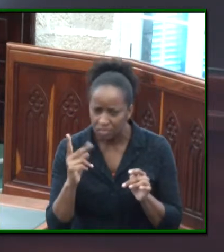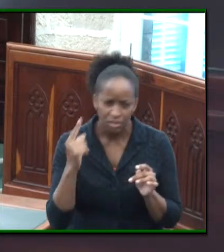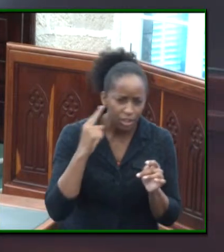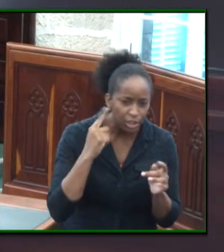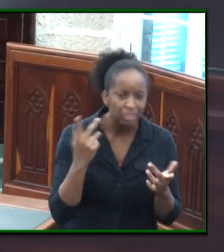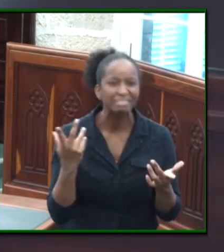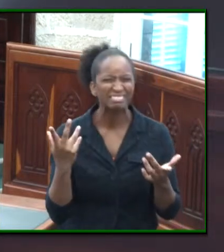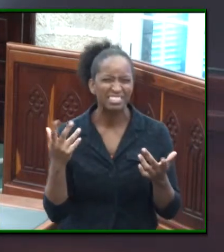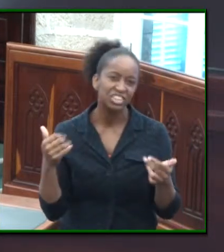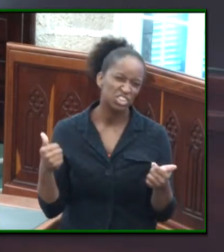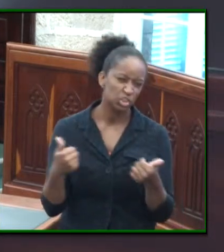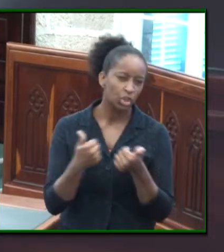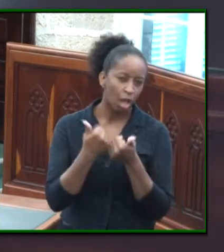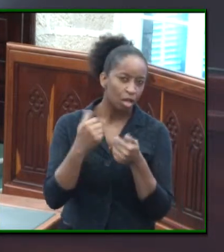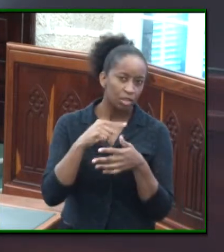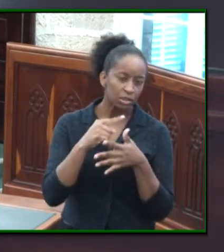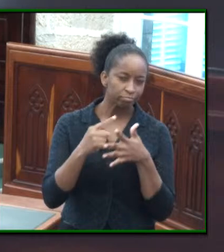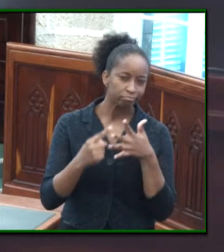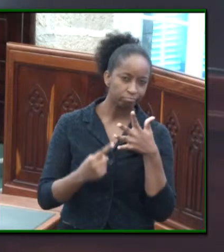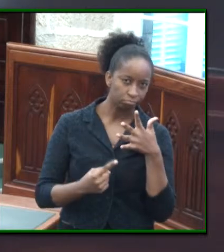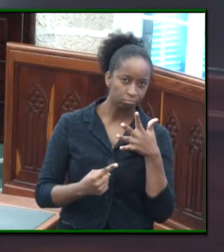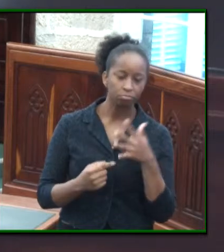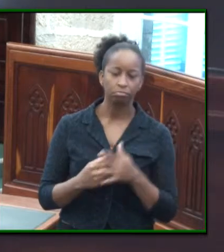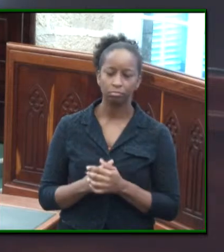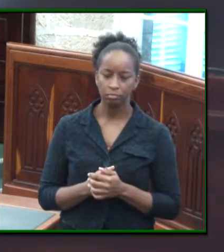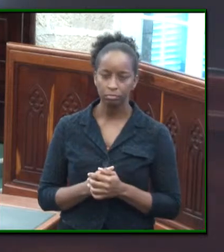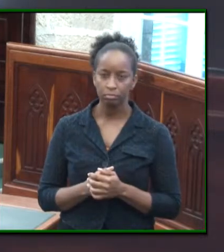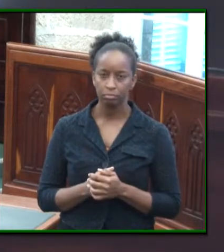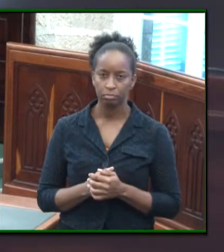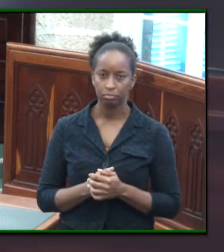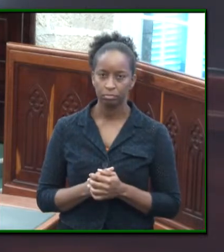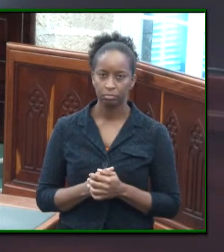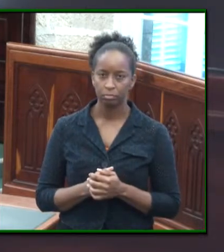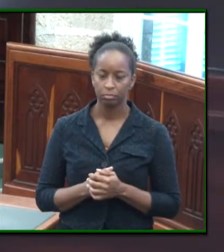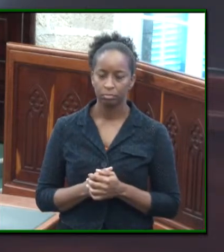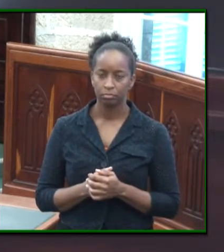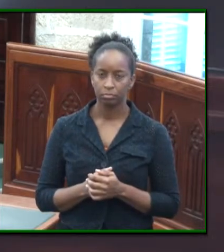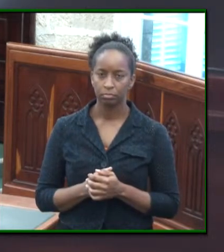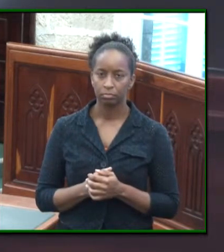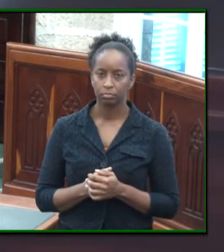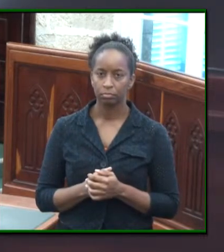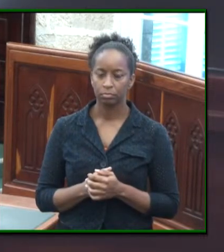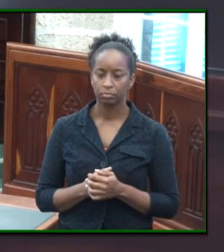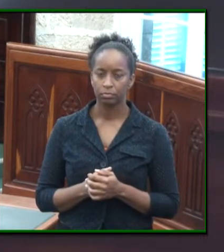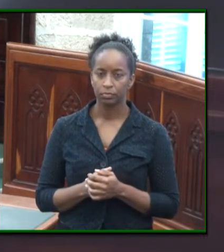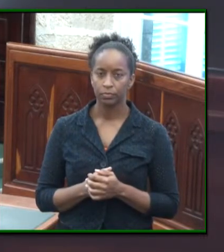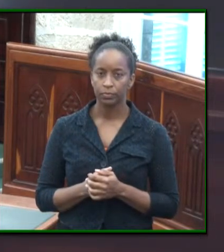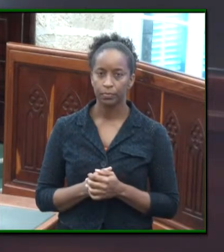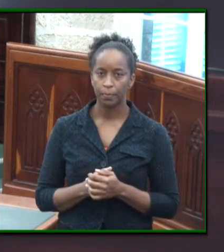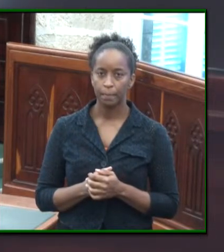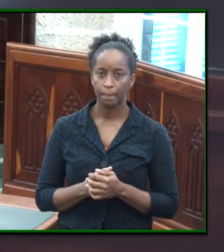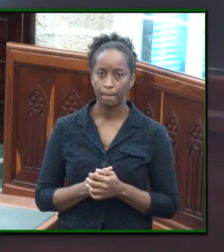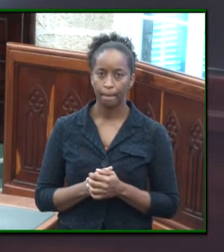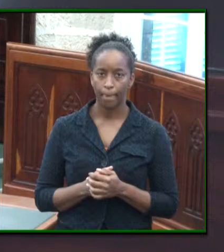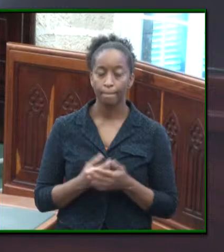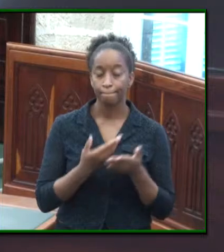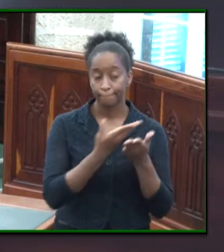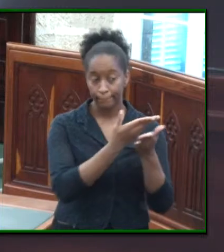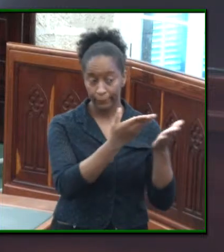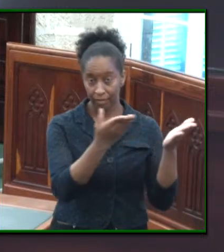they're working. Now we engage the plantation owners